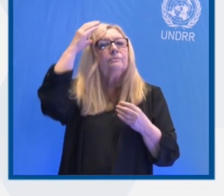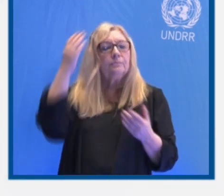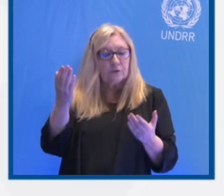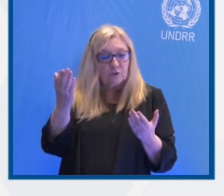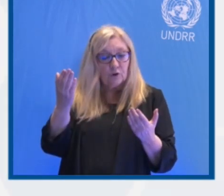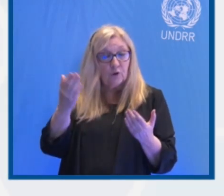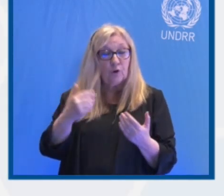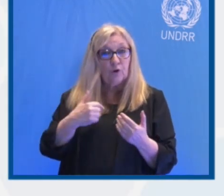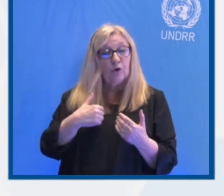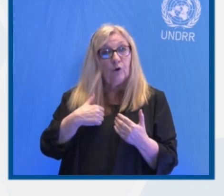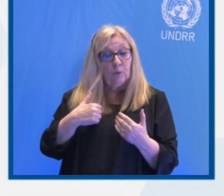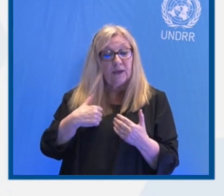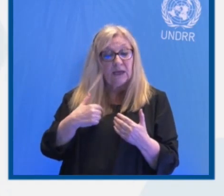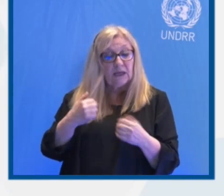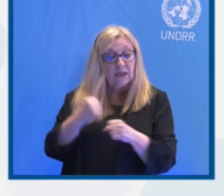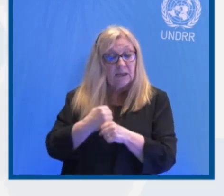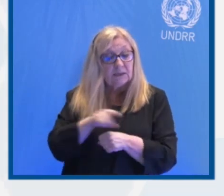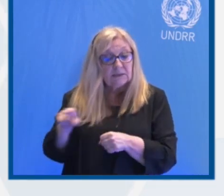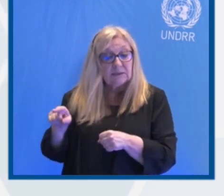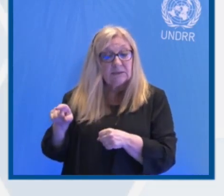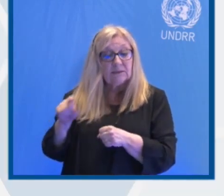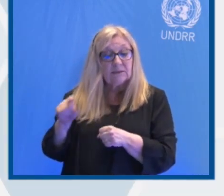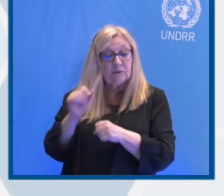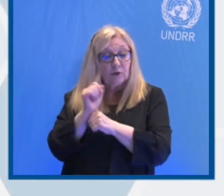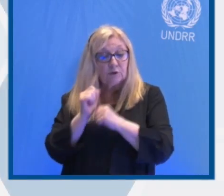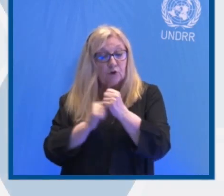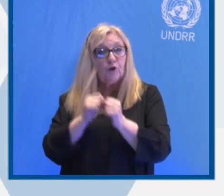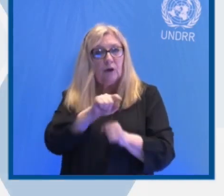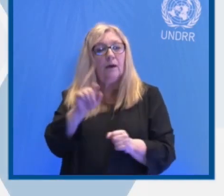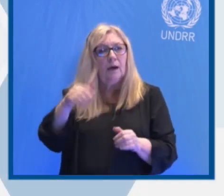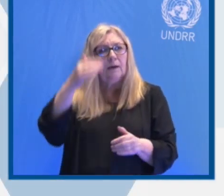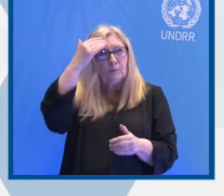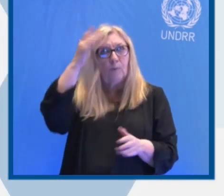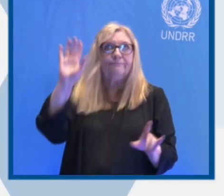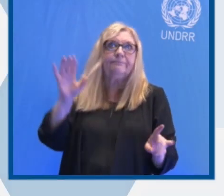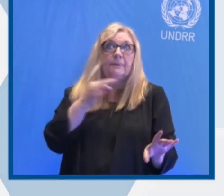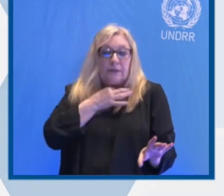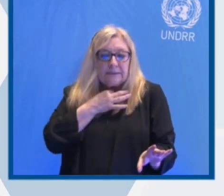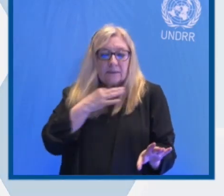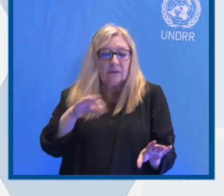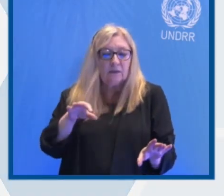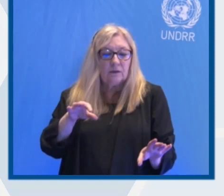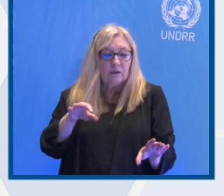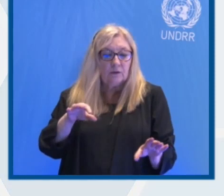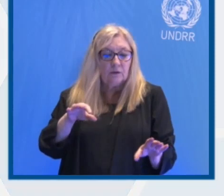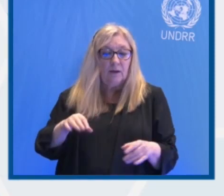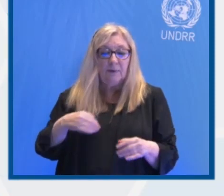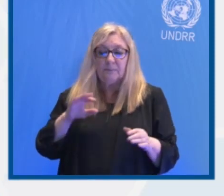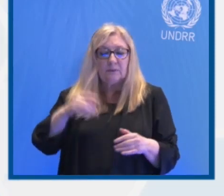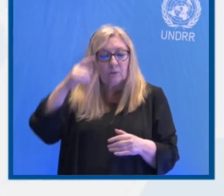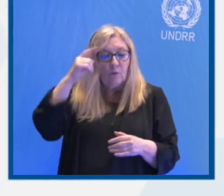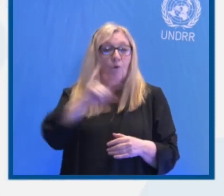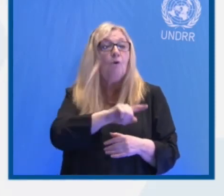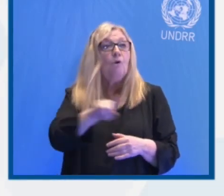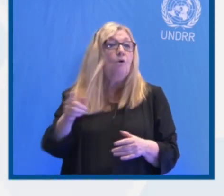do this, all generations will grow up knowing that it's not going to be to have issues. When women are involved,